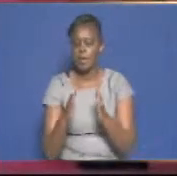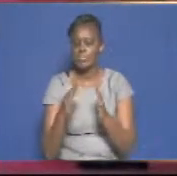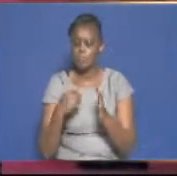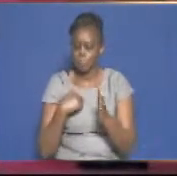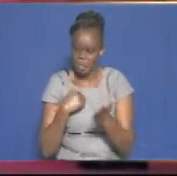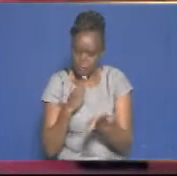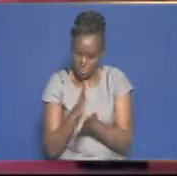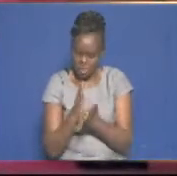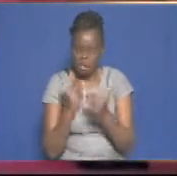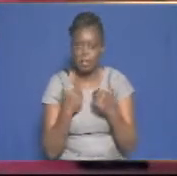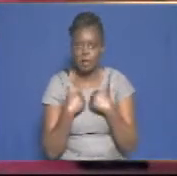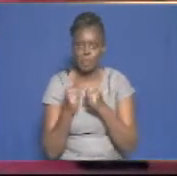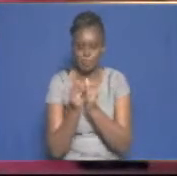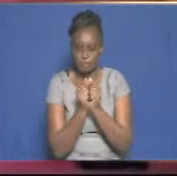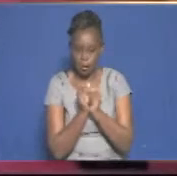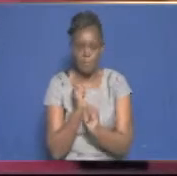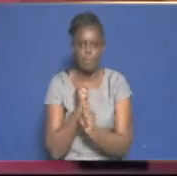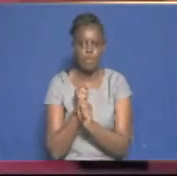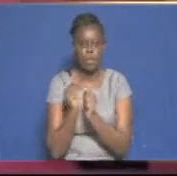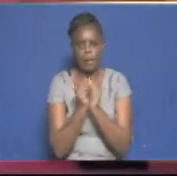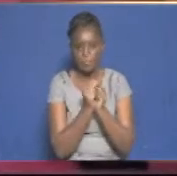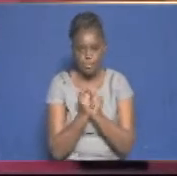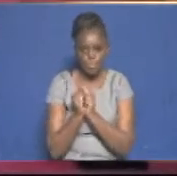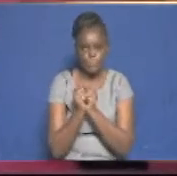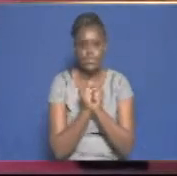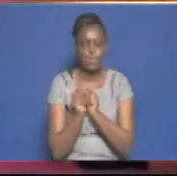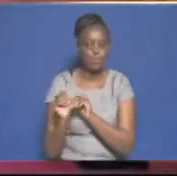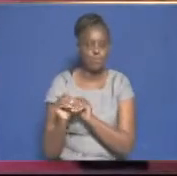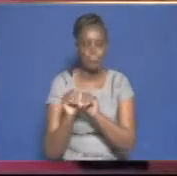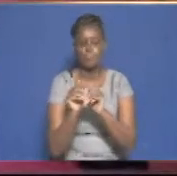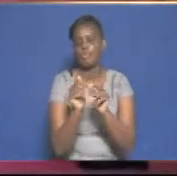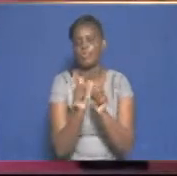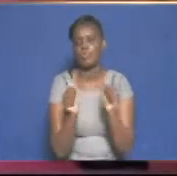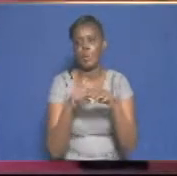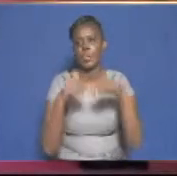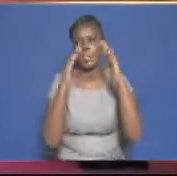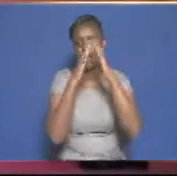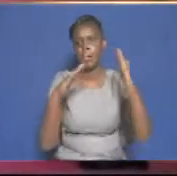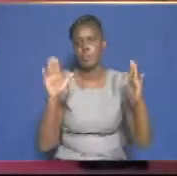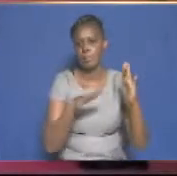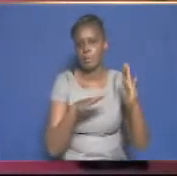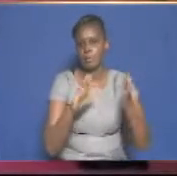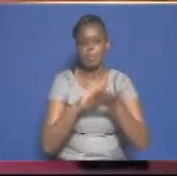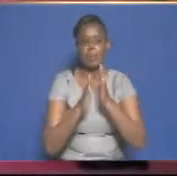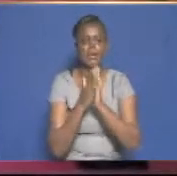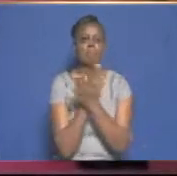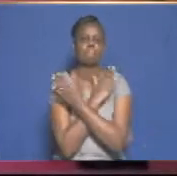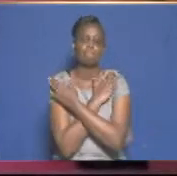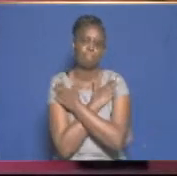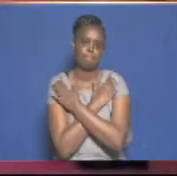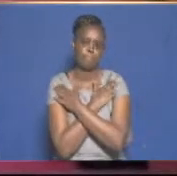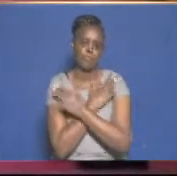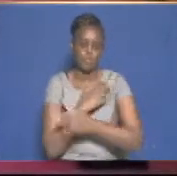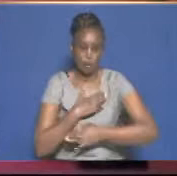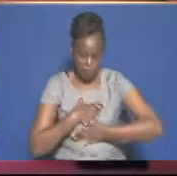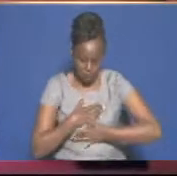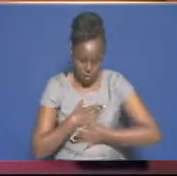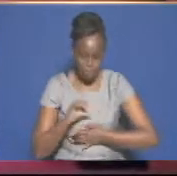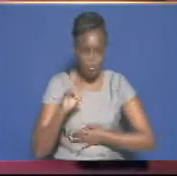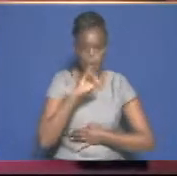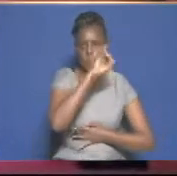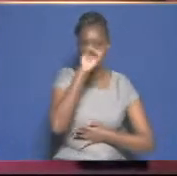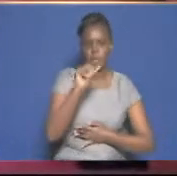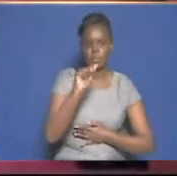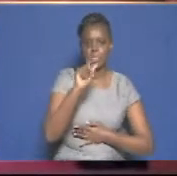trust and to work with and to get things moving in this house. And we became friends. And